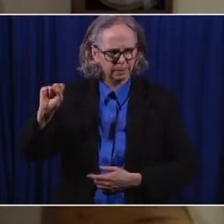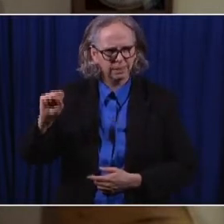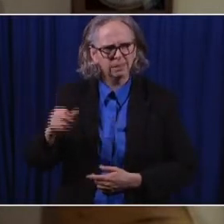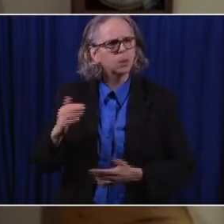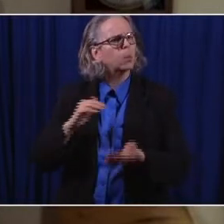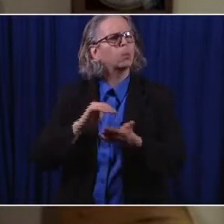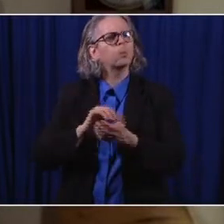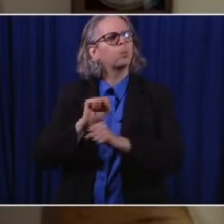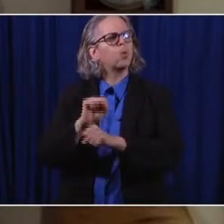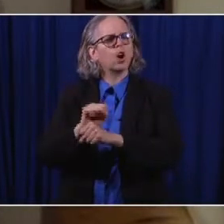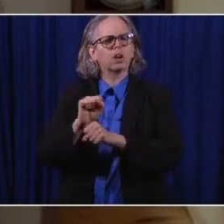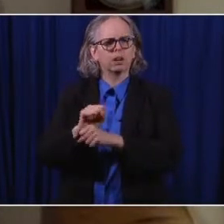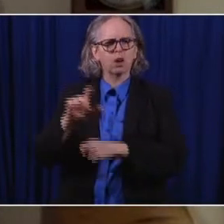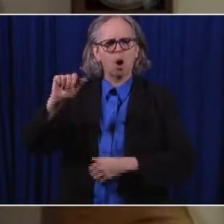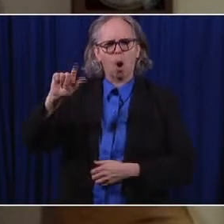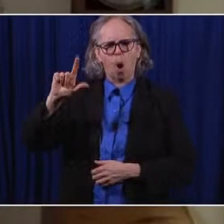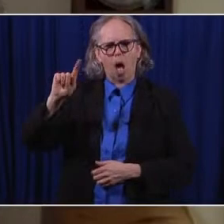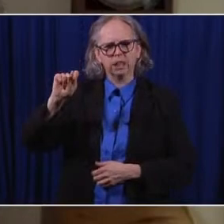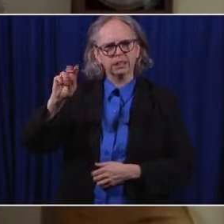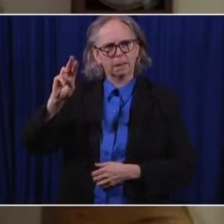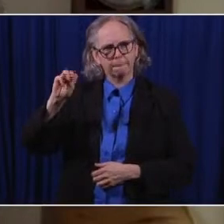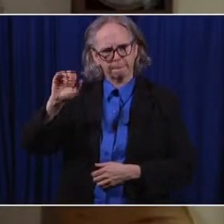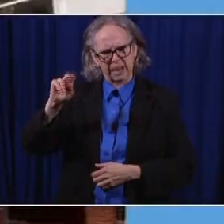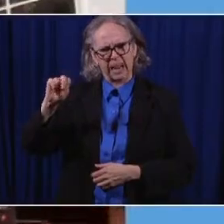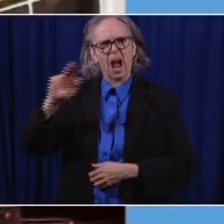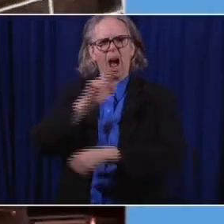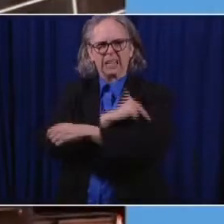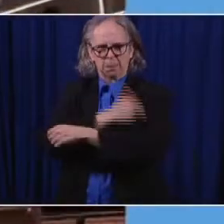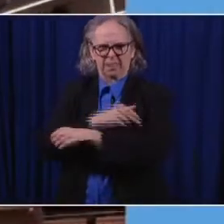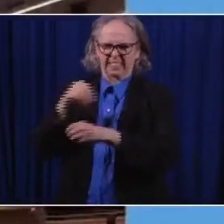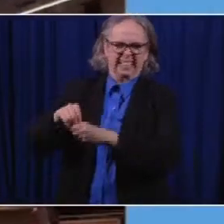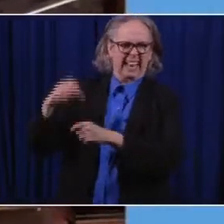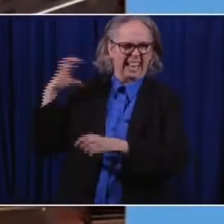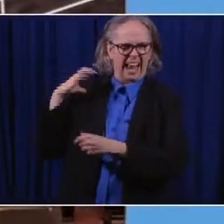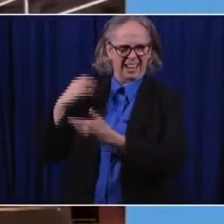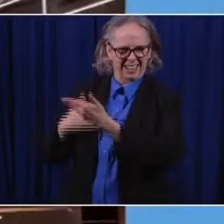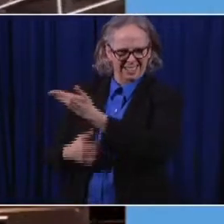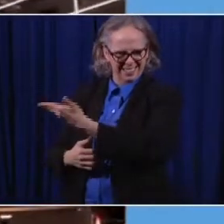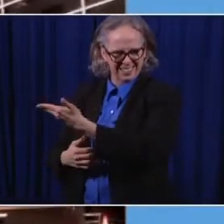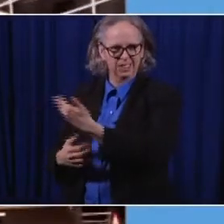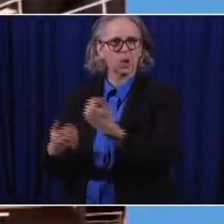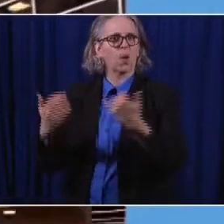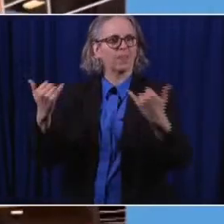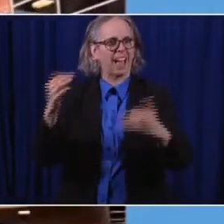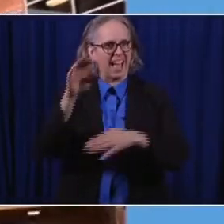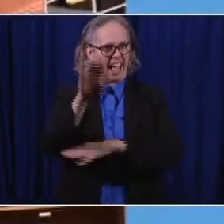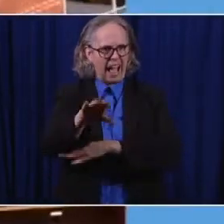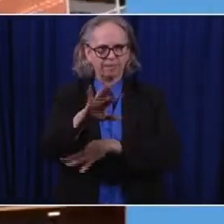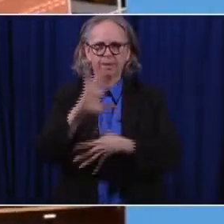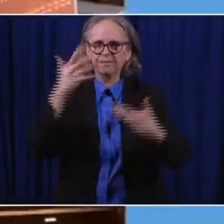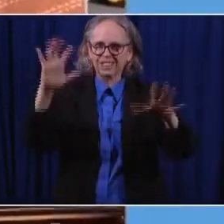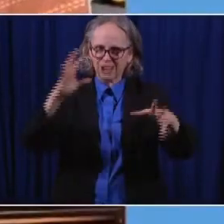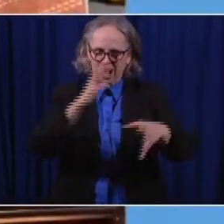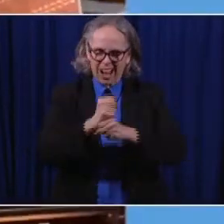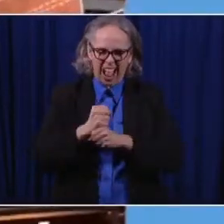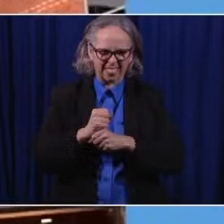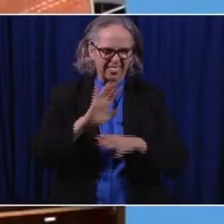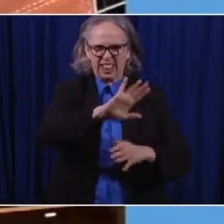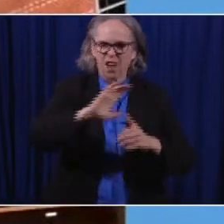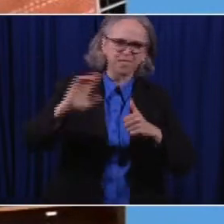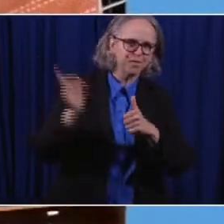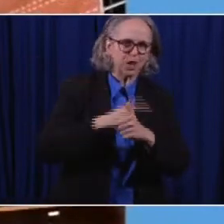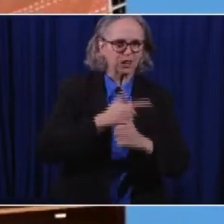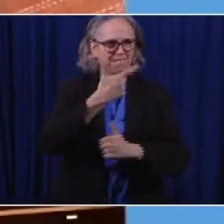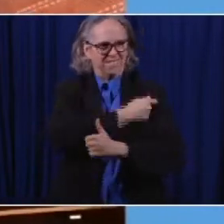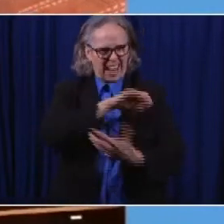from Canton. This afternoon, healthcare workers at Altman are beginning to receive the first dose of the vaccine. Dr.